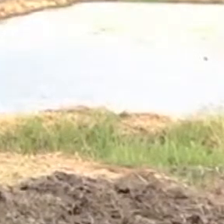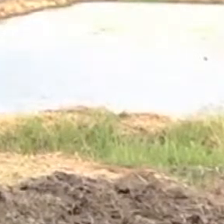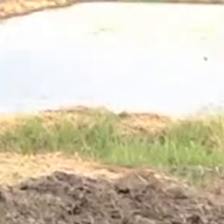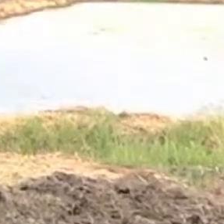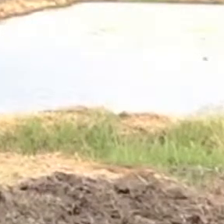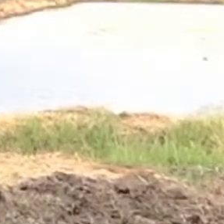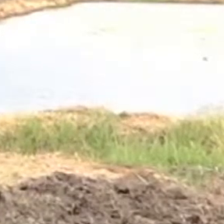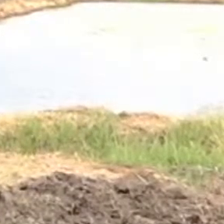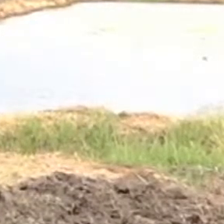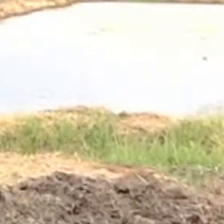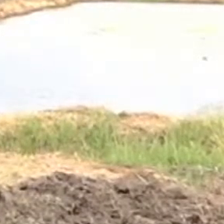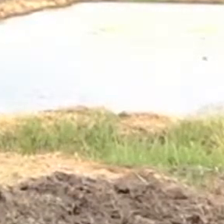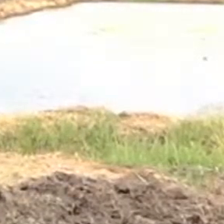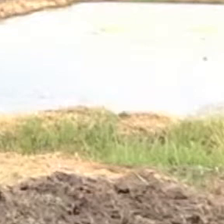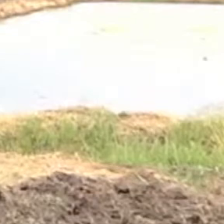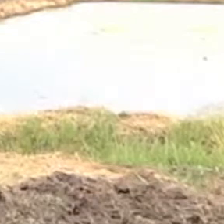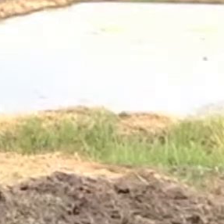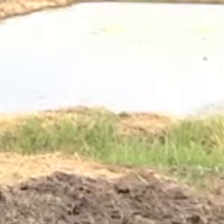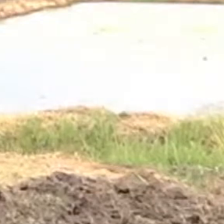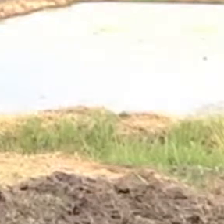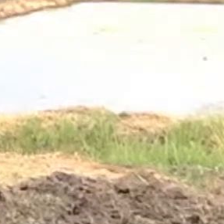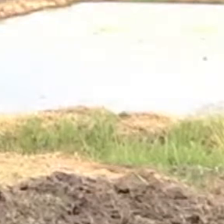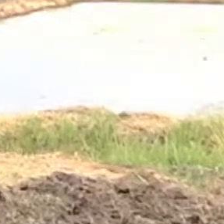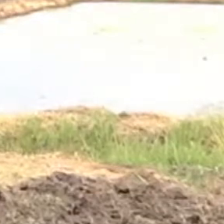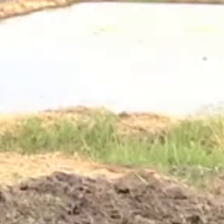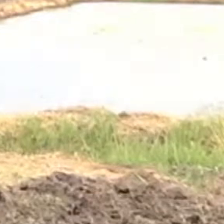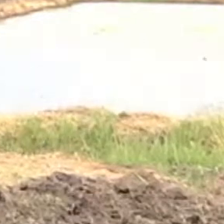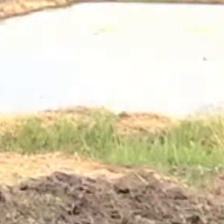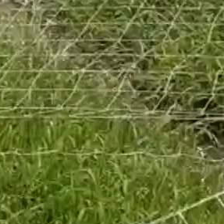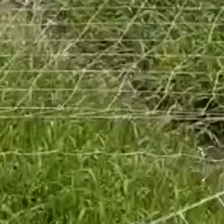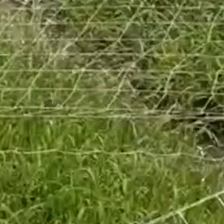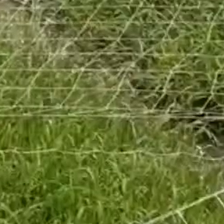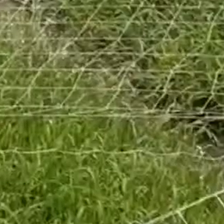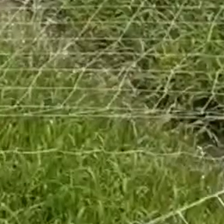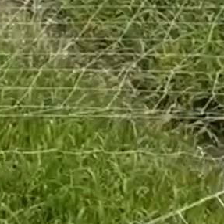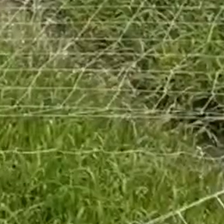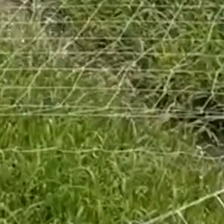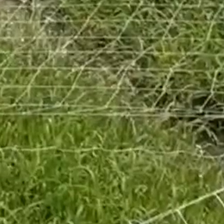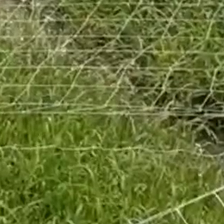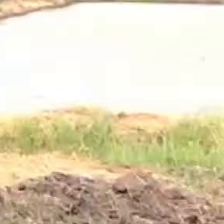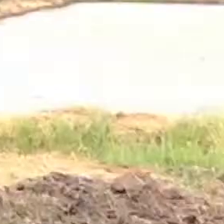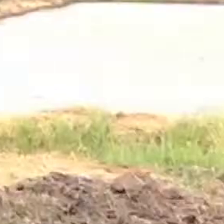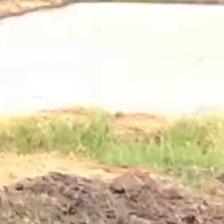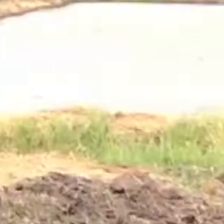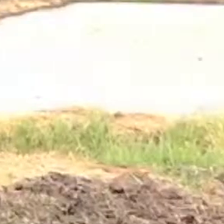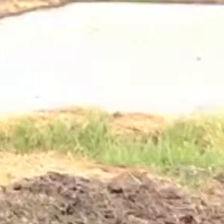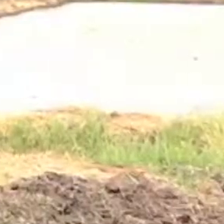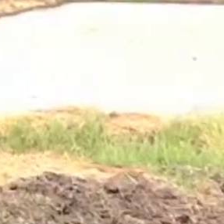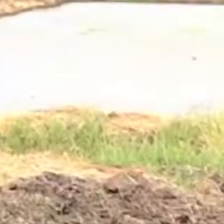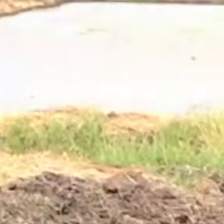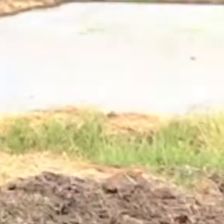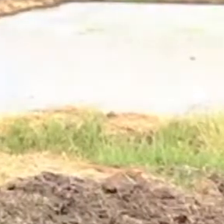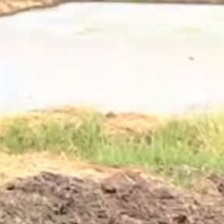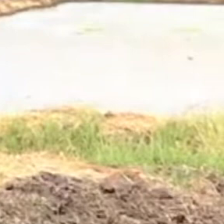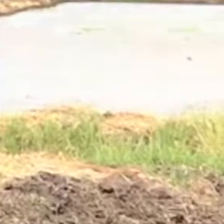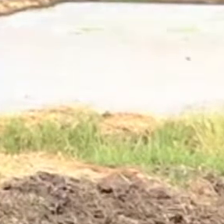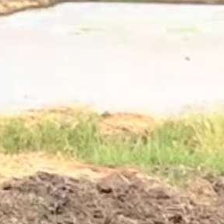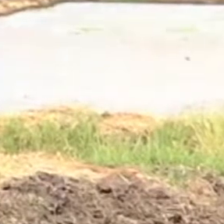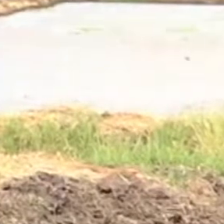inaanza kuzaa. Ile mpunga sasa inaweza ona mpunga yenyewe